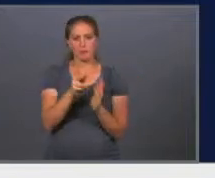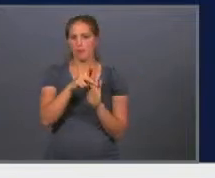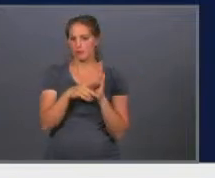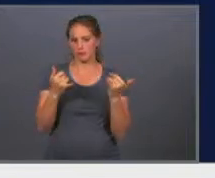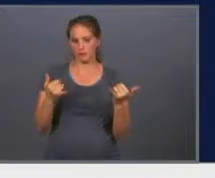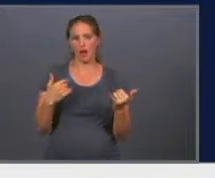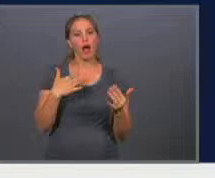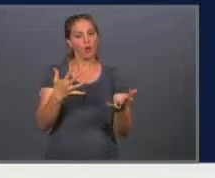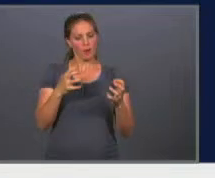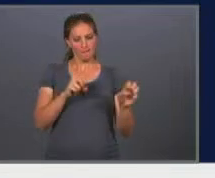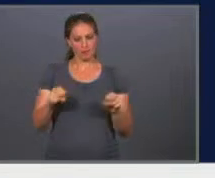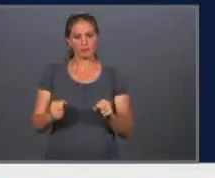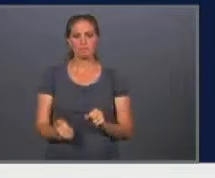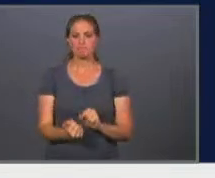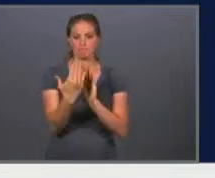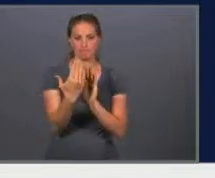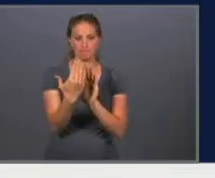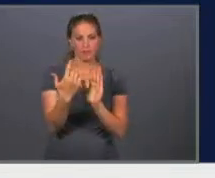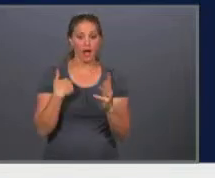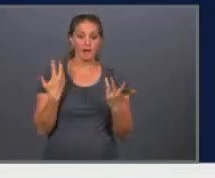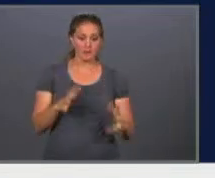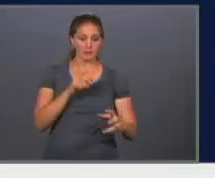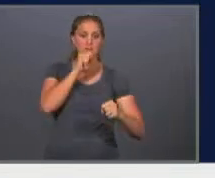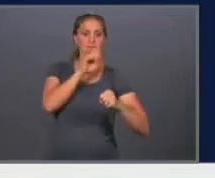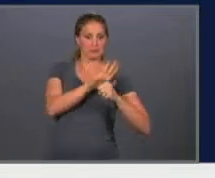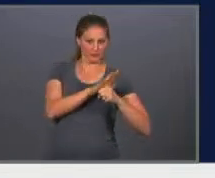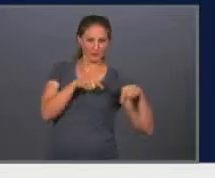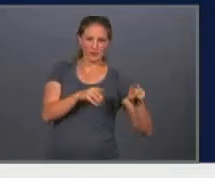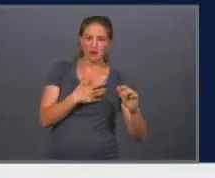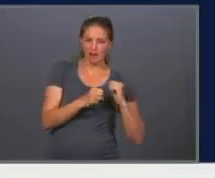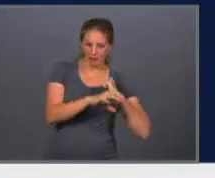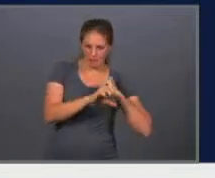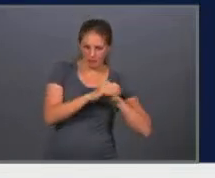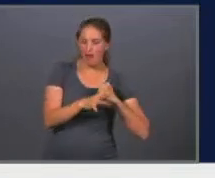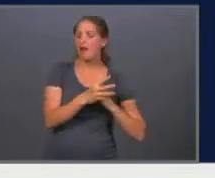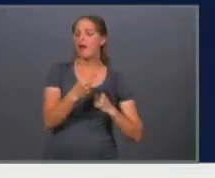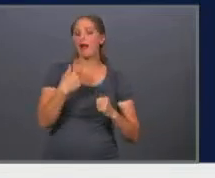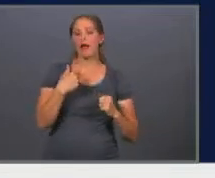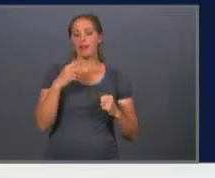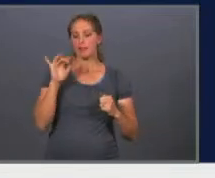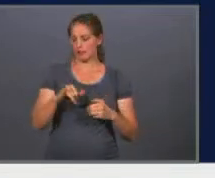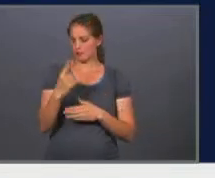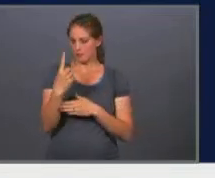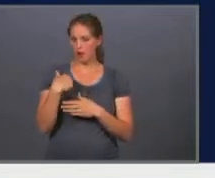able to address that. That's something that I committed to in the campaign, and that's something that, you know,